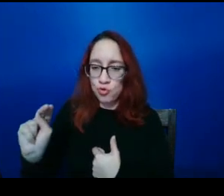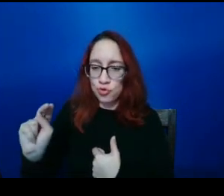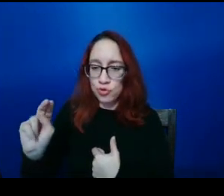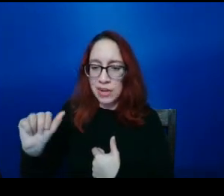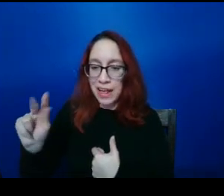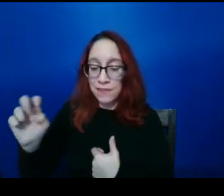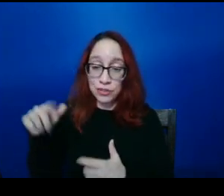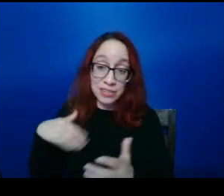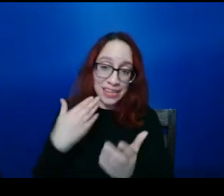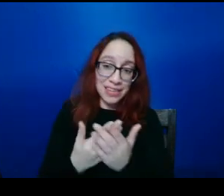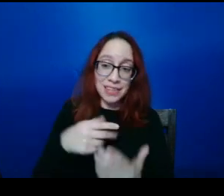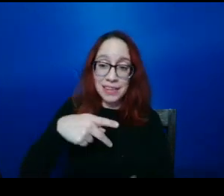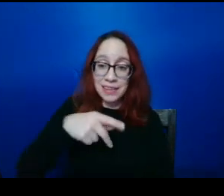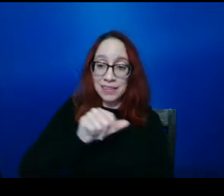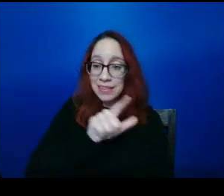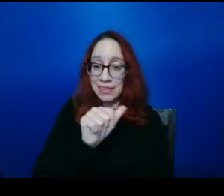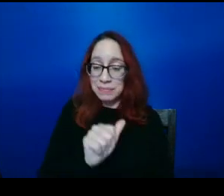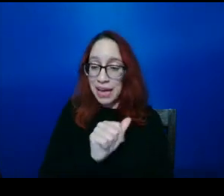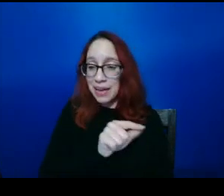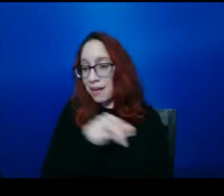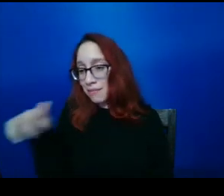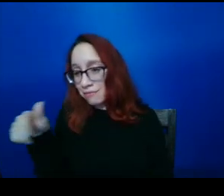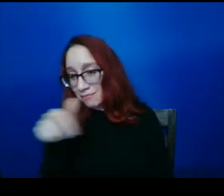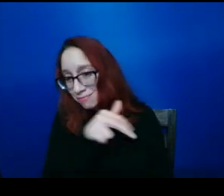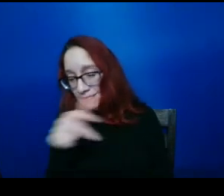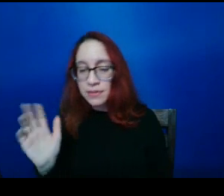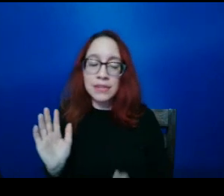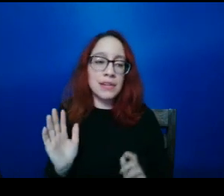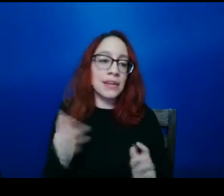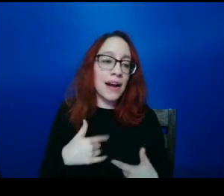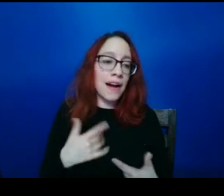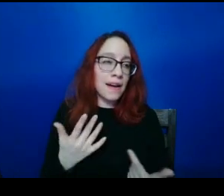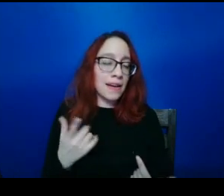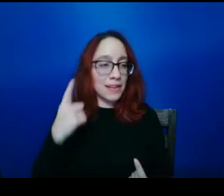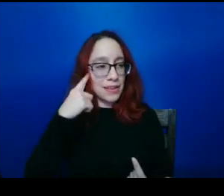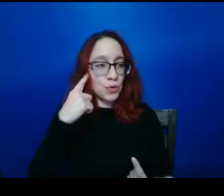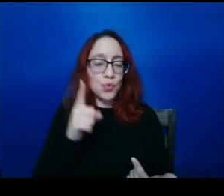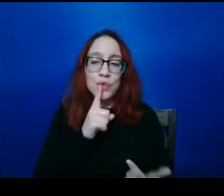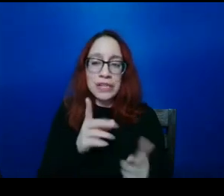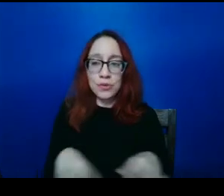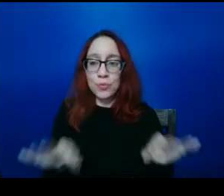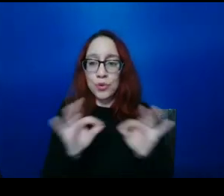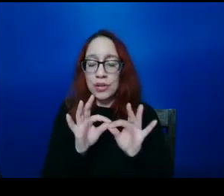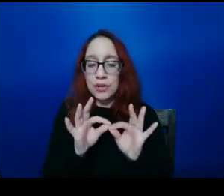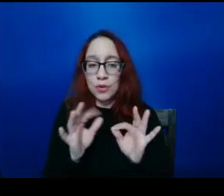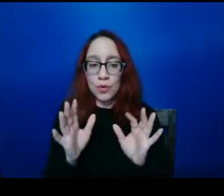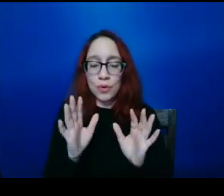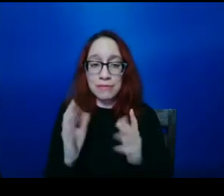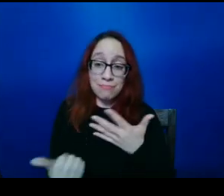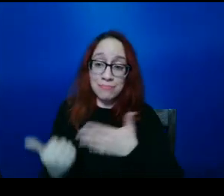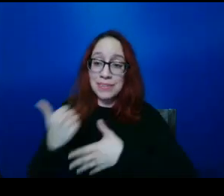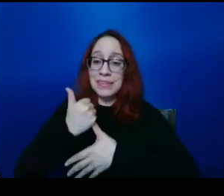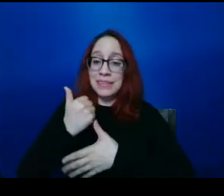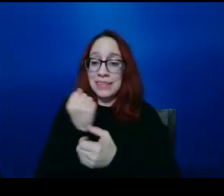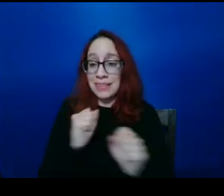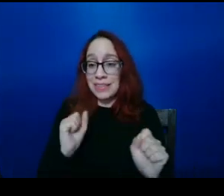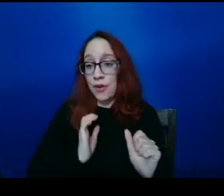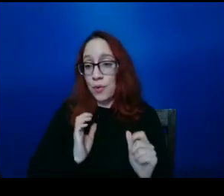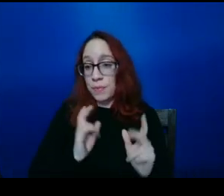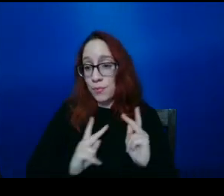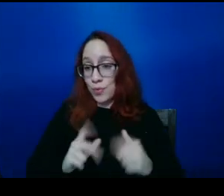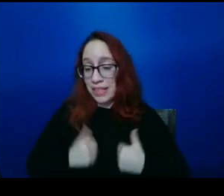to the plaza and back to the marina and vice versa. So I think it's really important that we prioritize the safety of our